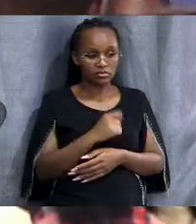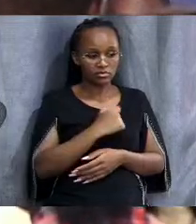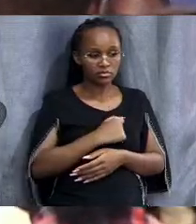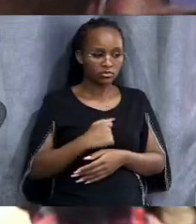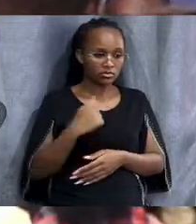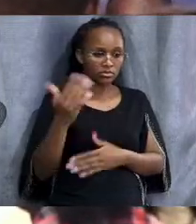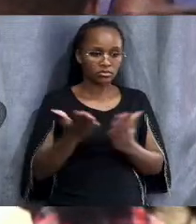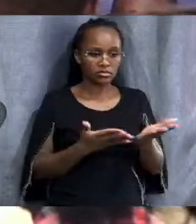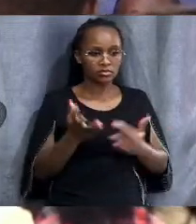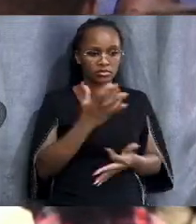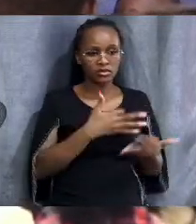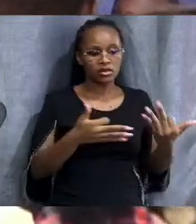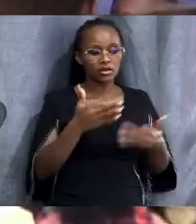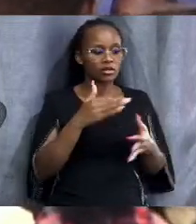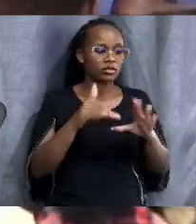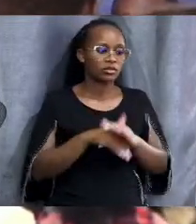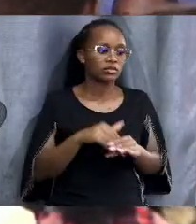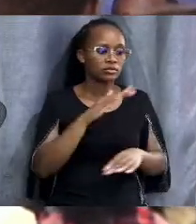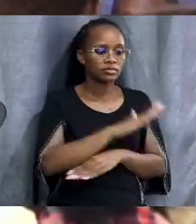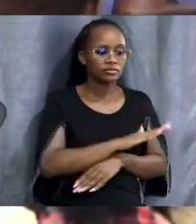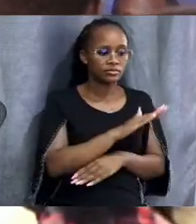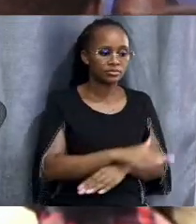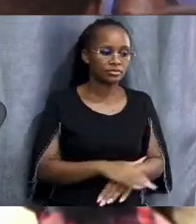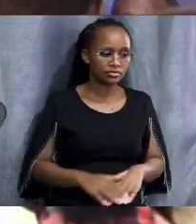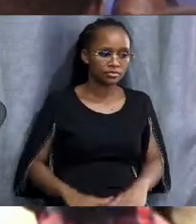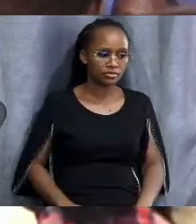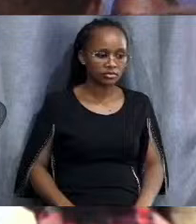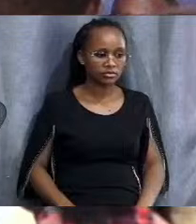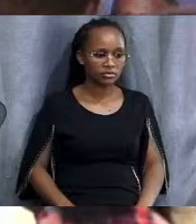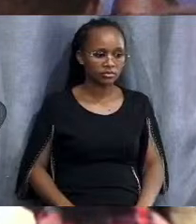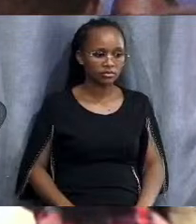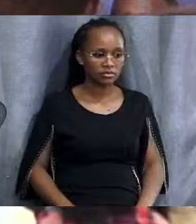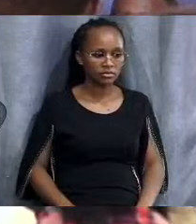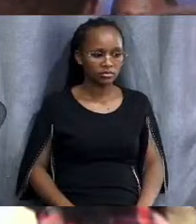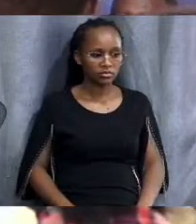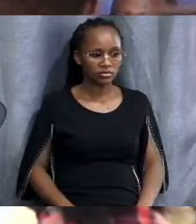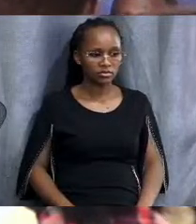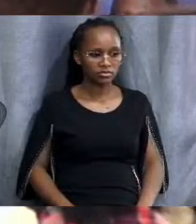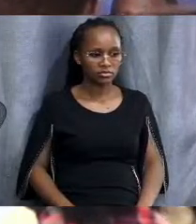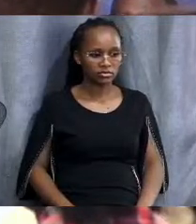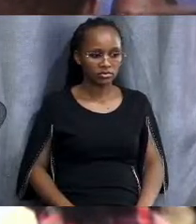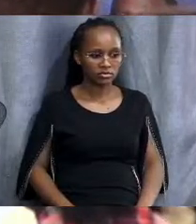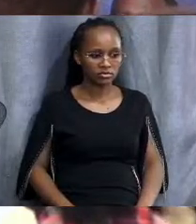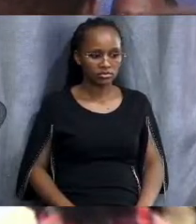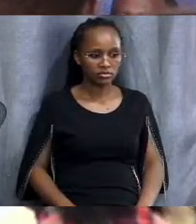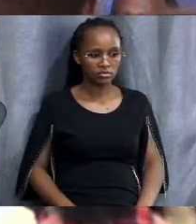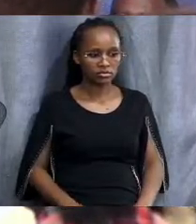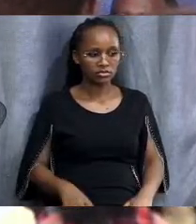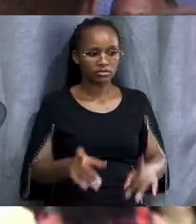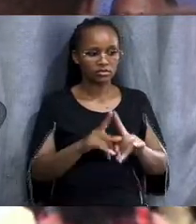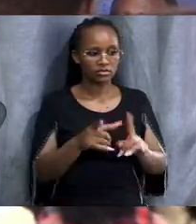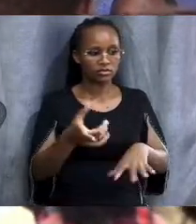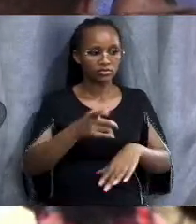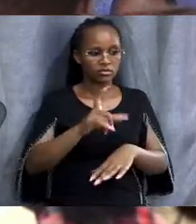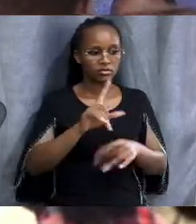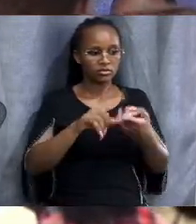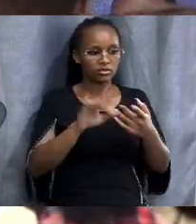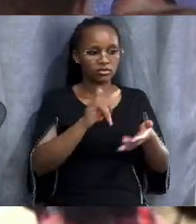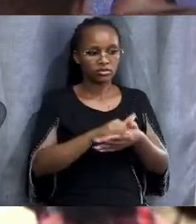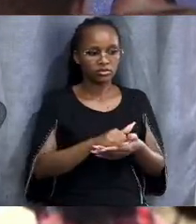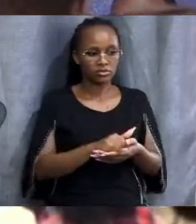bereavement services, fellowships in the evenings. And so plus that, additional to